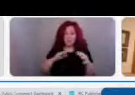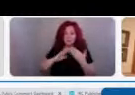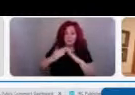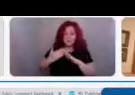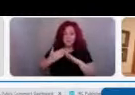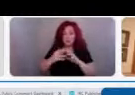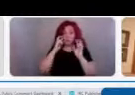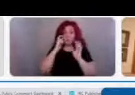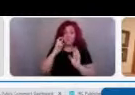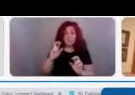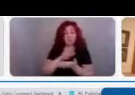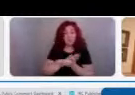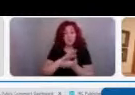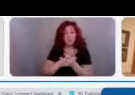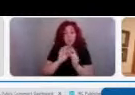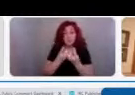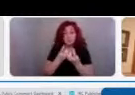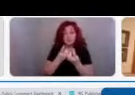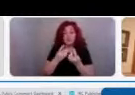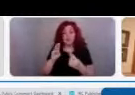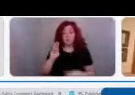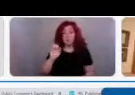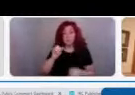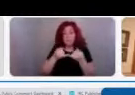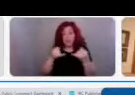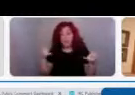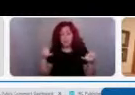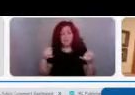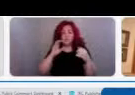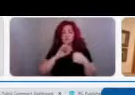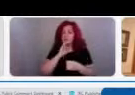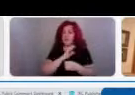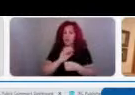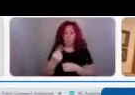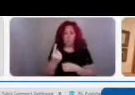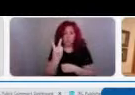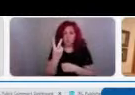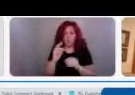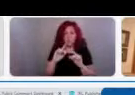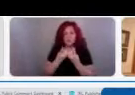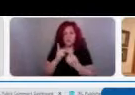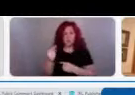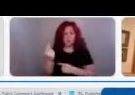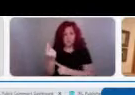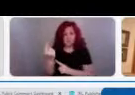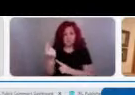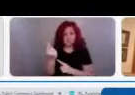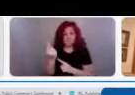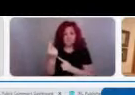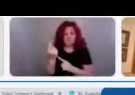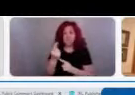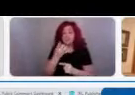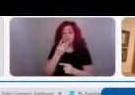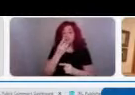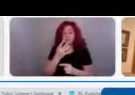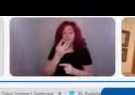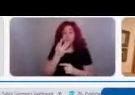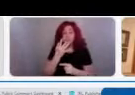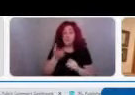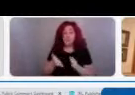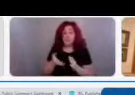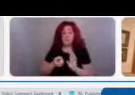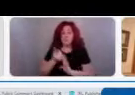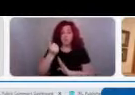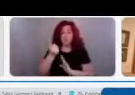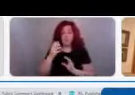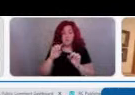boundaries and keeping chamber in no more than two districts i ask the commissioners to take out of district 13 the parts that aren't